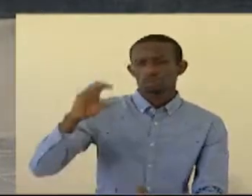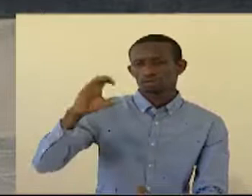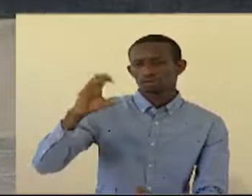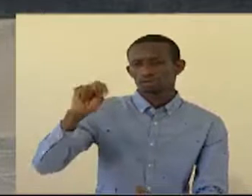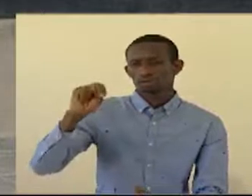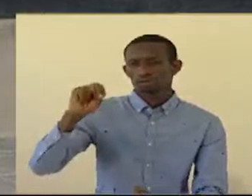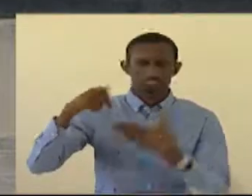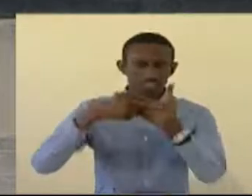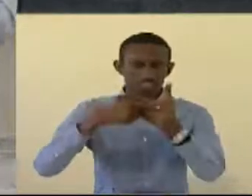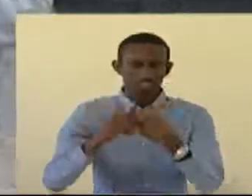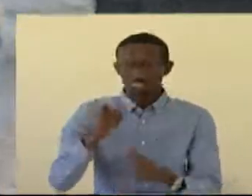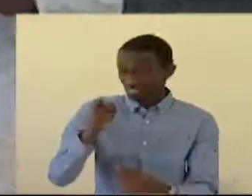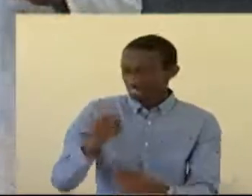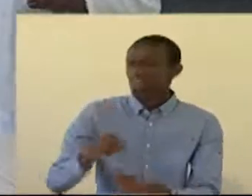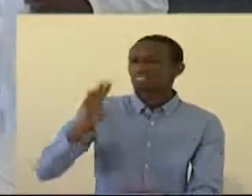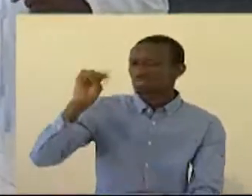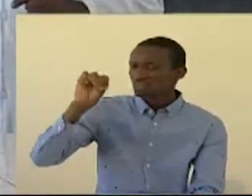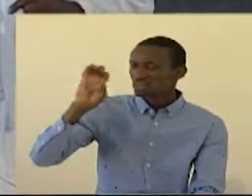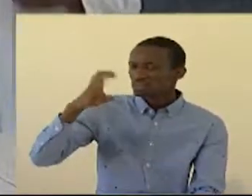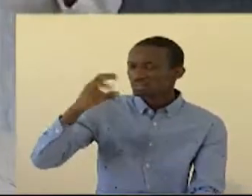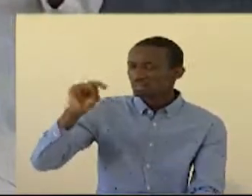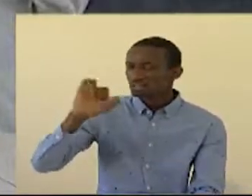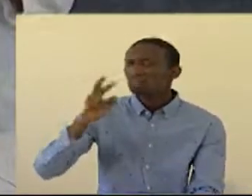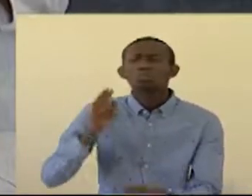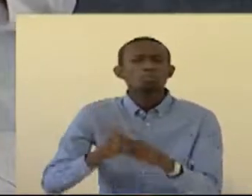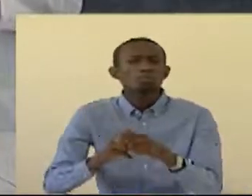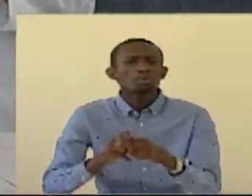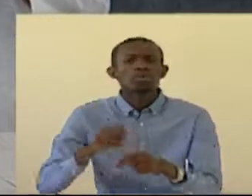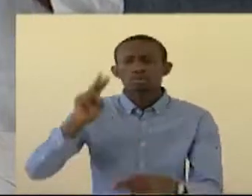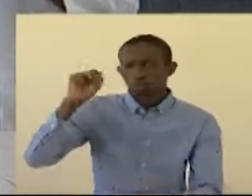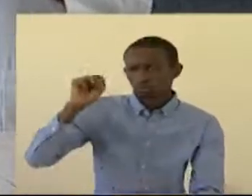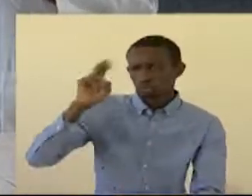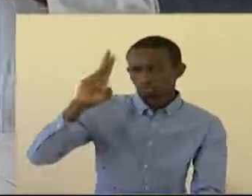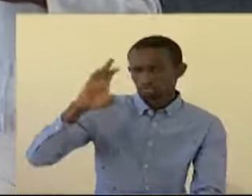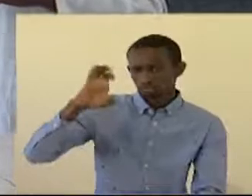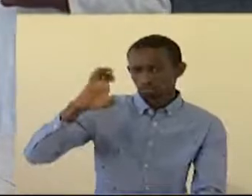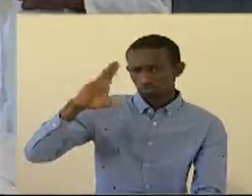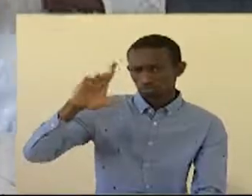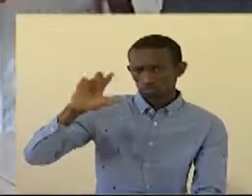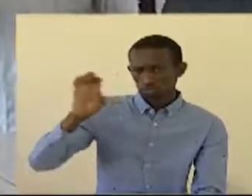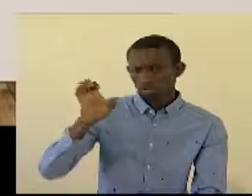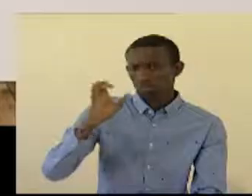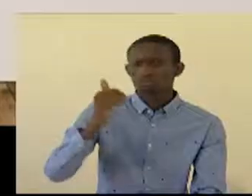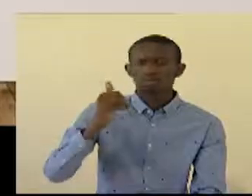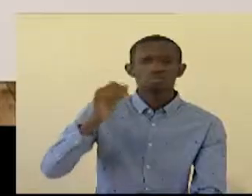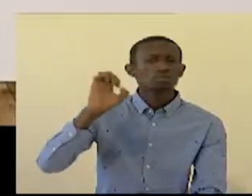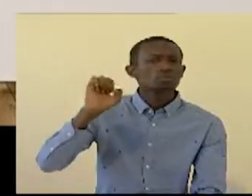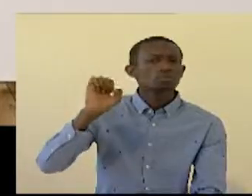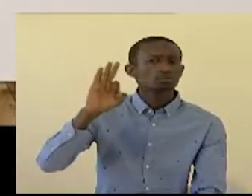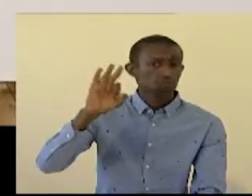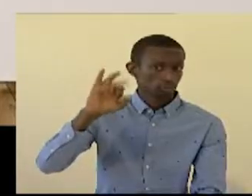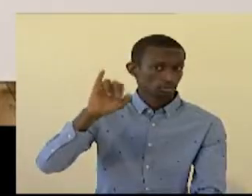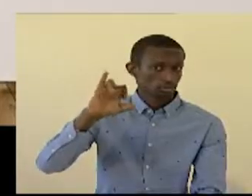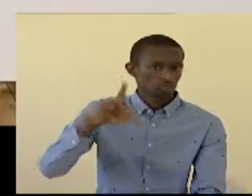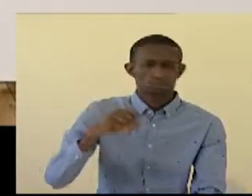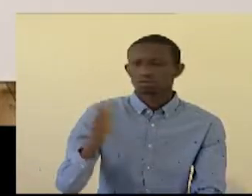That is the mechanism we call nucleophilic addition. Question number 2, we have been asked